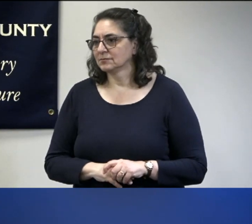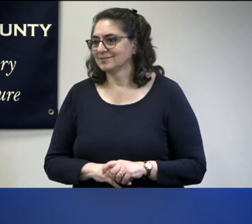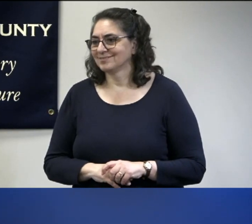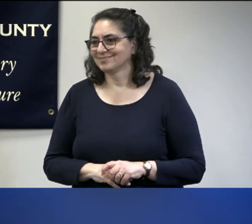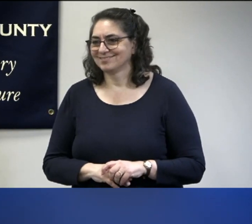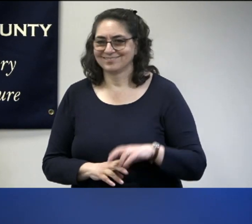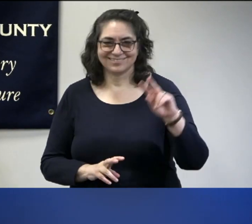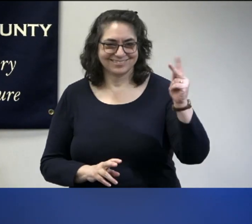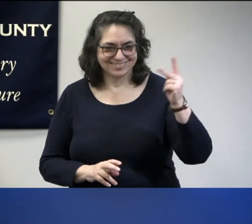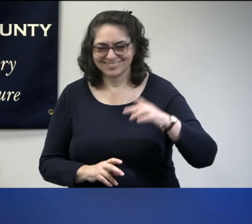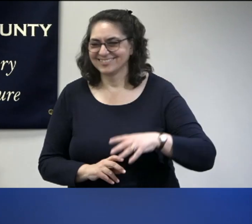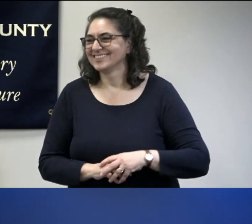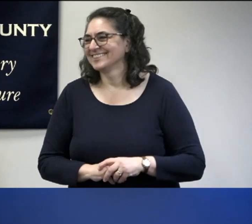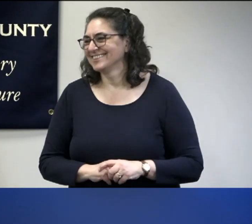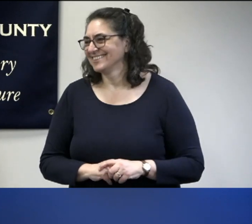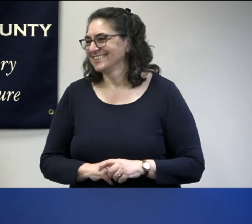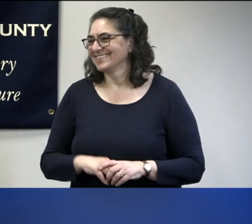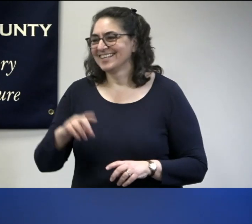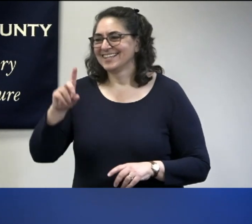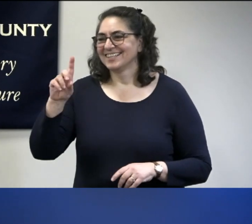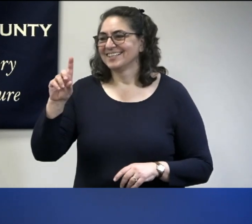Second. All right. Seconded by Duffy.